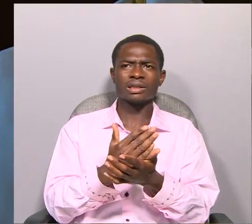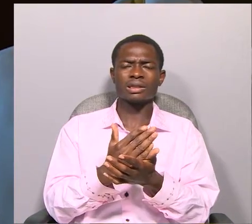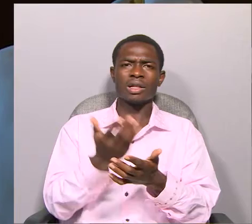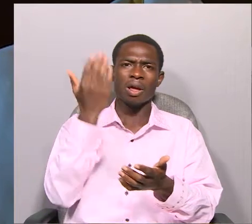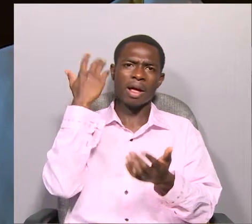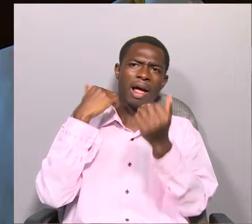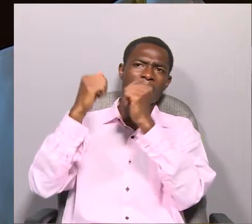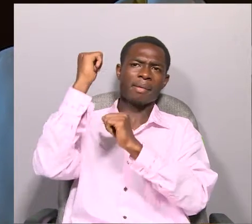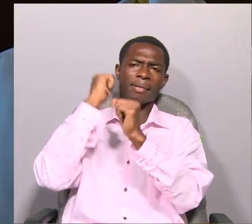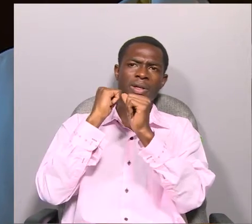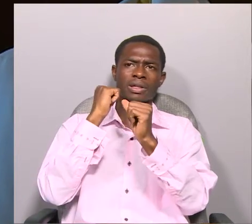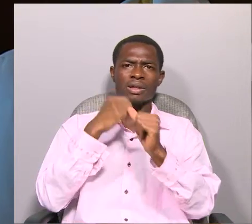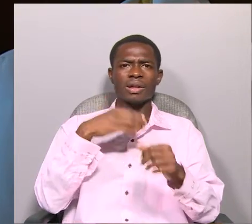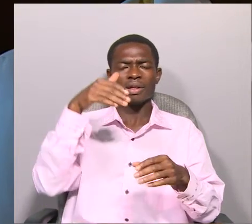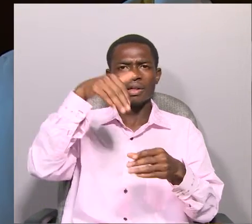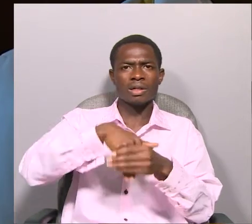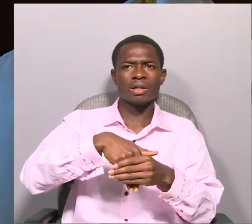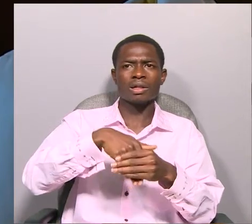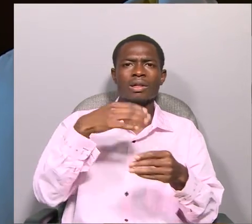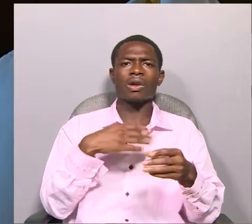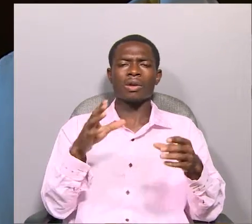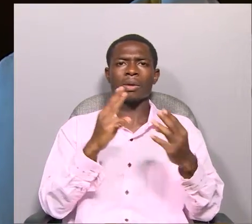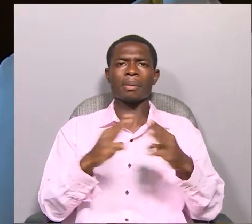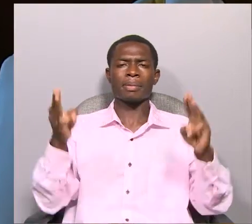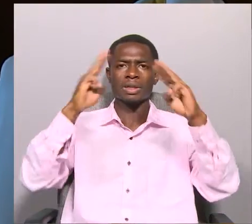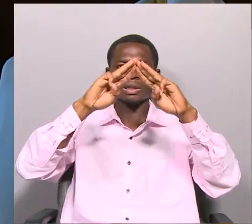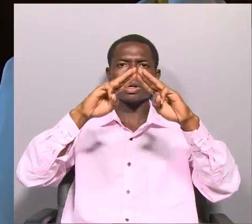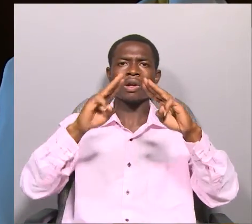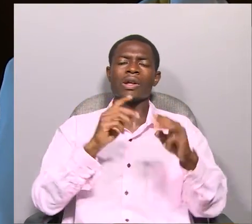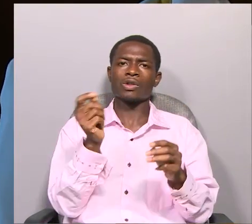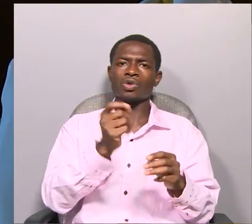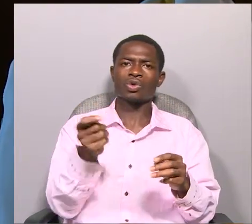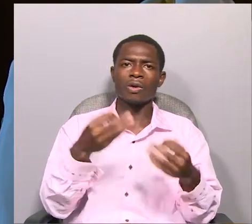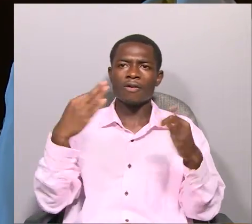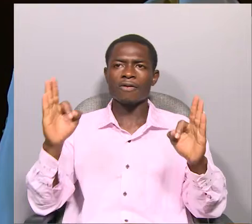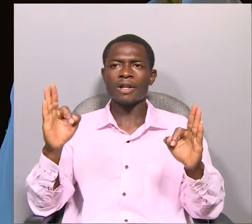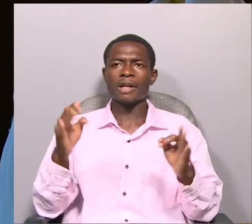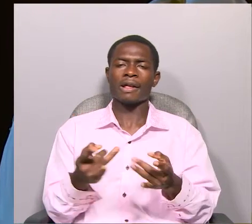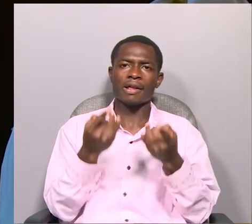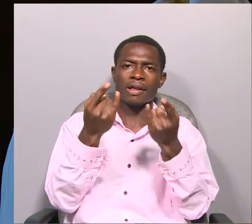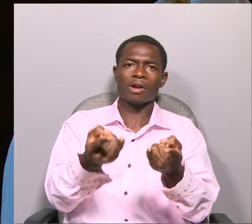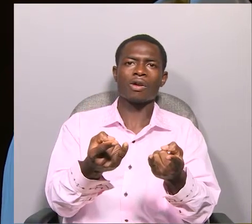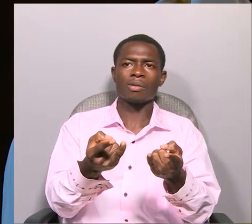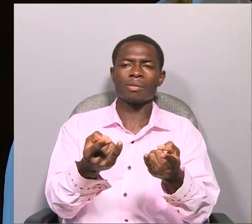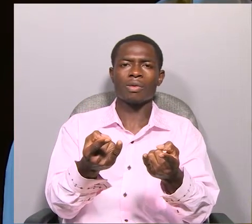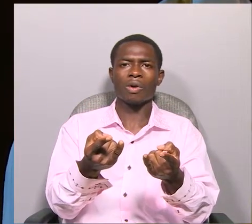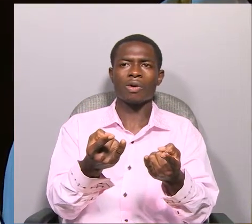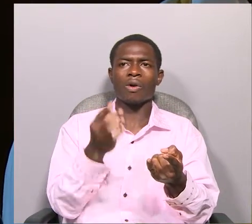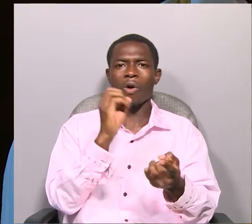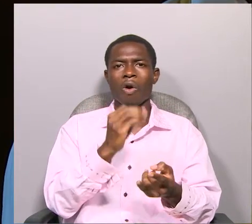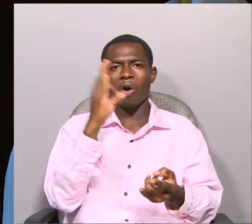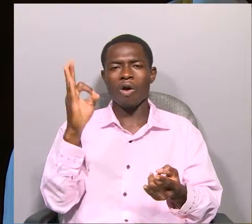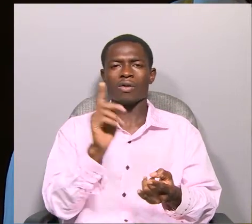you know, clearly stipulated that the initiative of the presidential scholarship is helping a